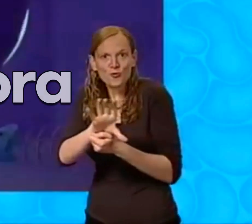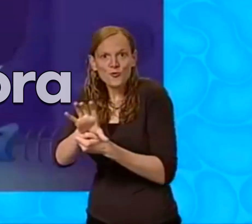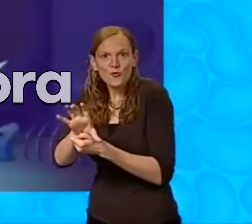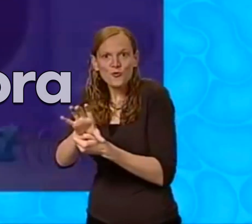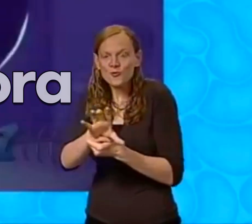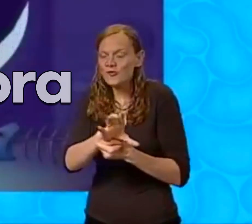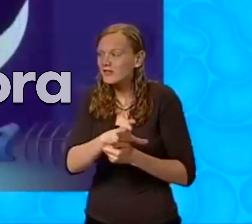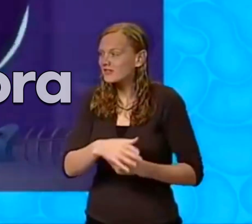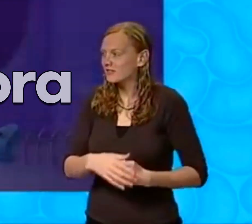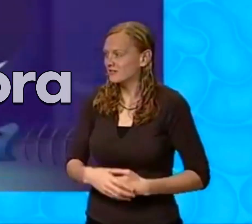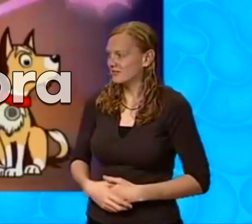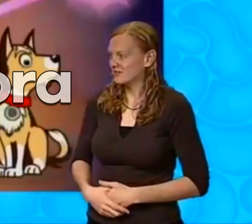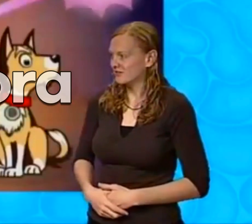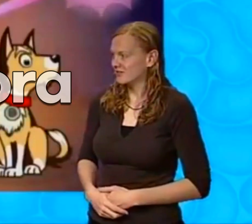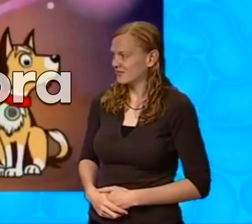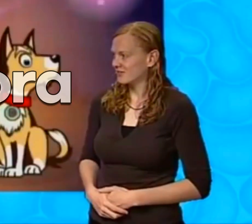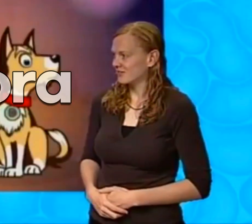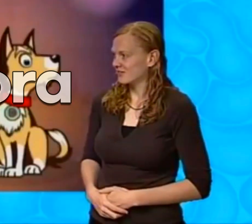Wait a second.